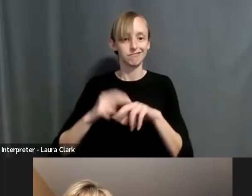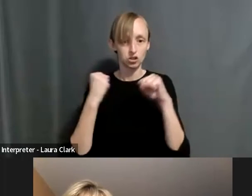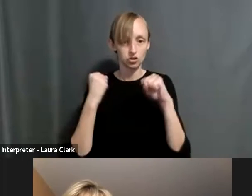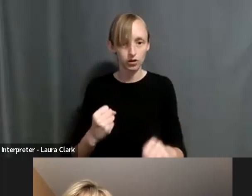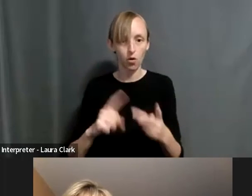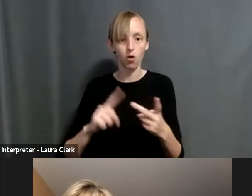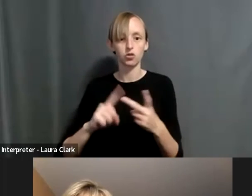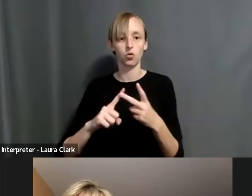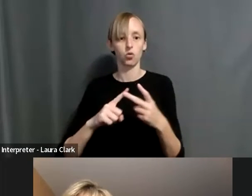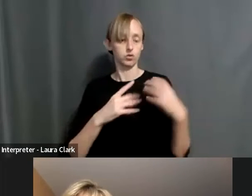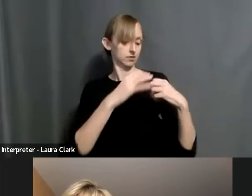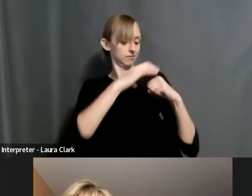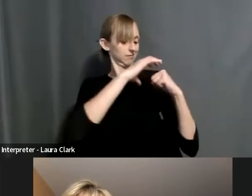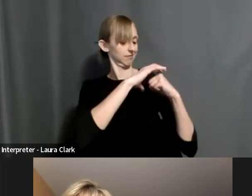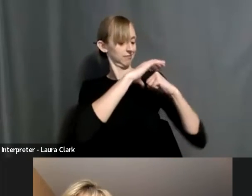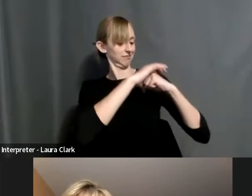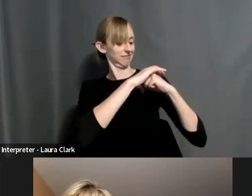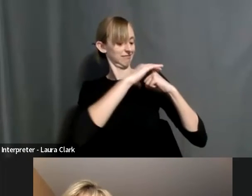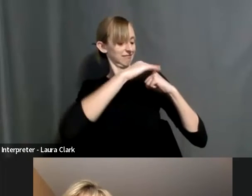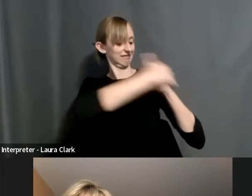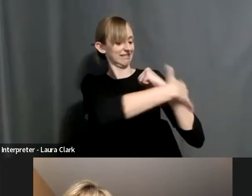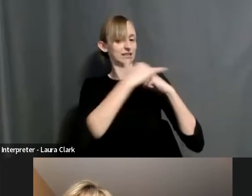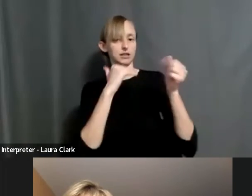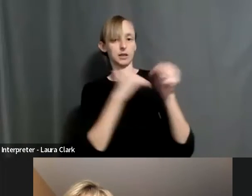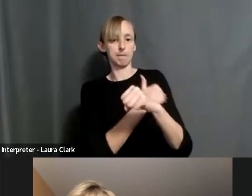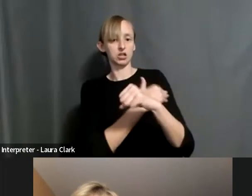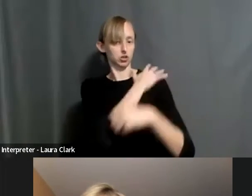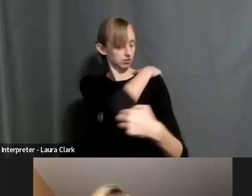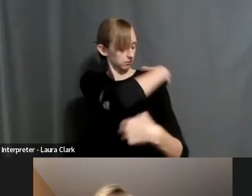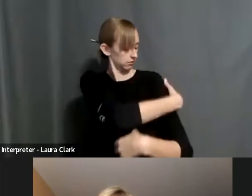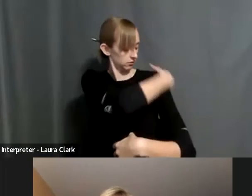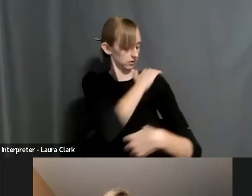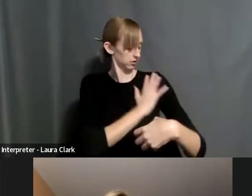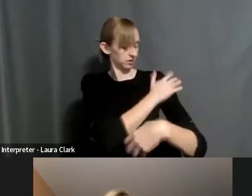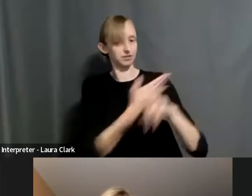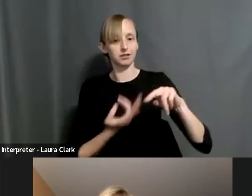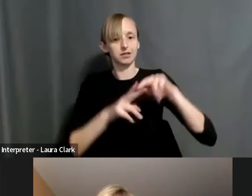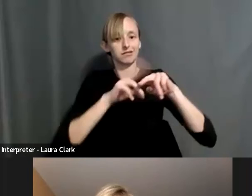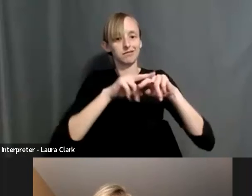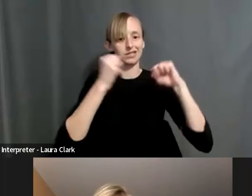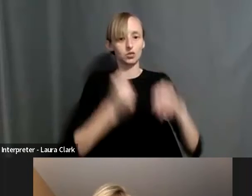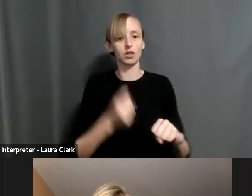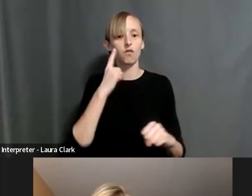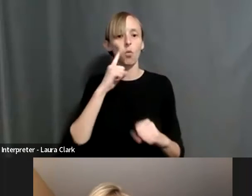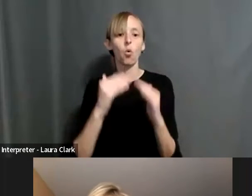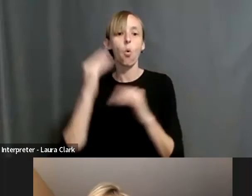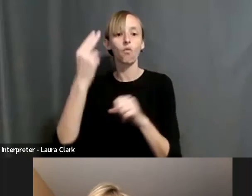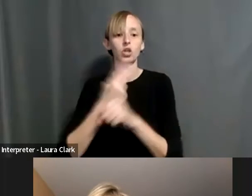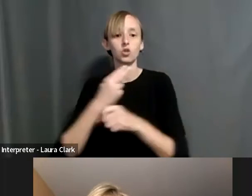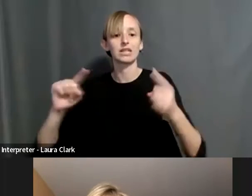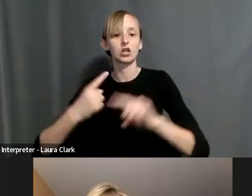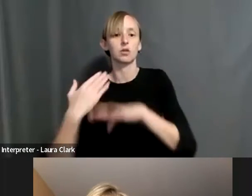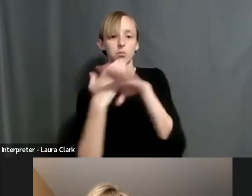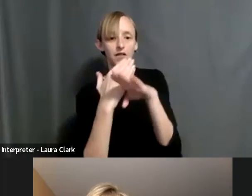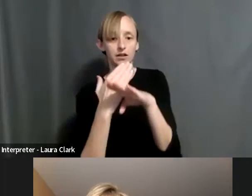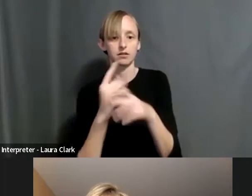that you can really try and prevent some of those overuse injuries, I think is one of the biggest things that I focus on. And then for some of the people with higher